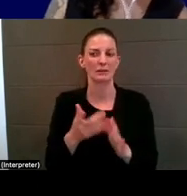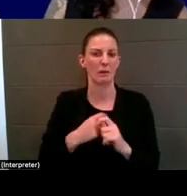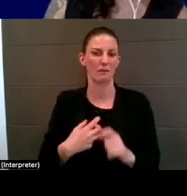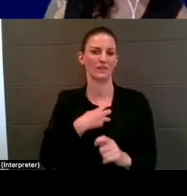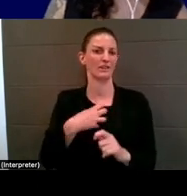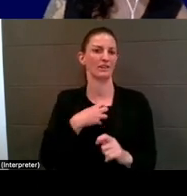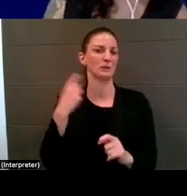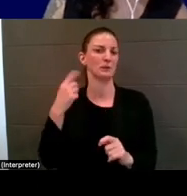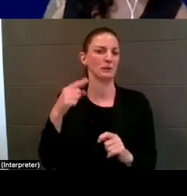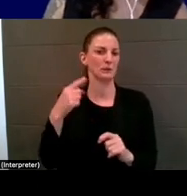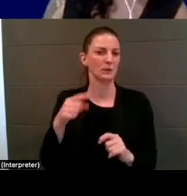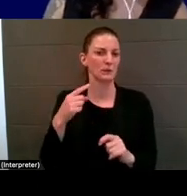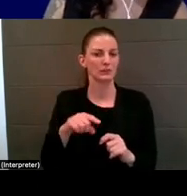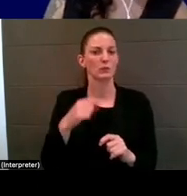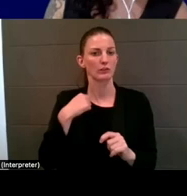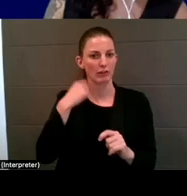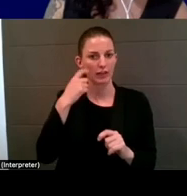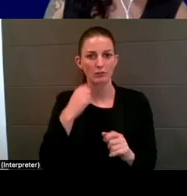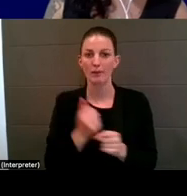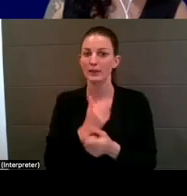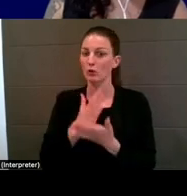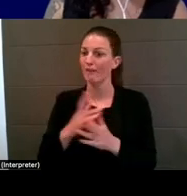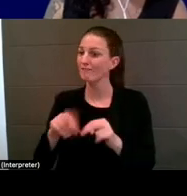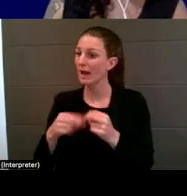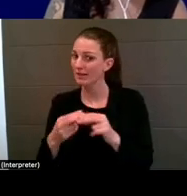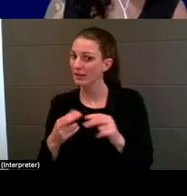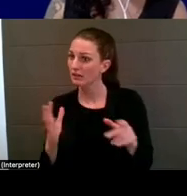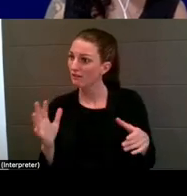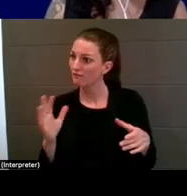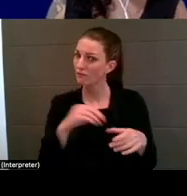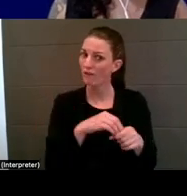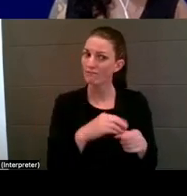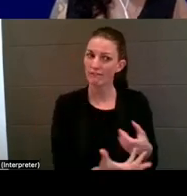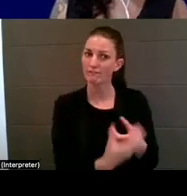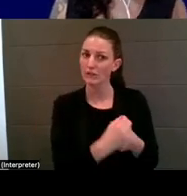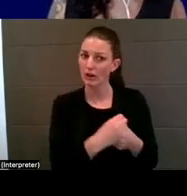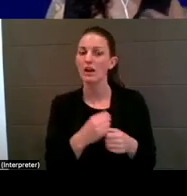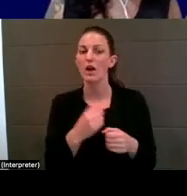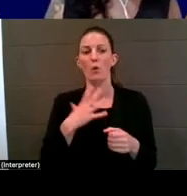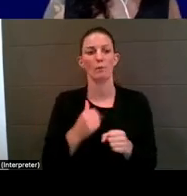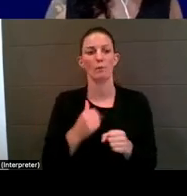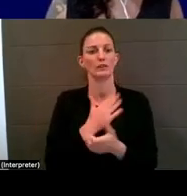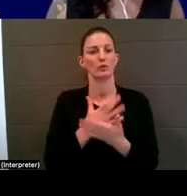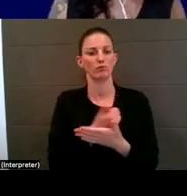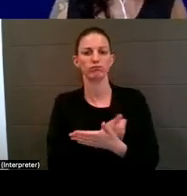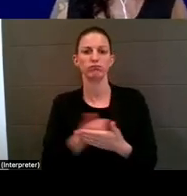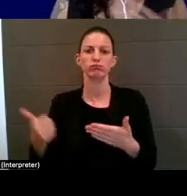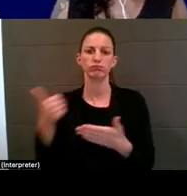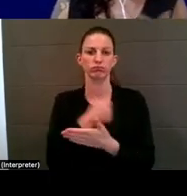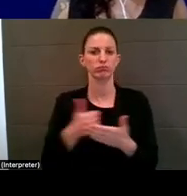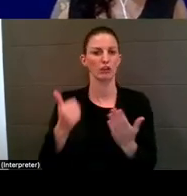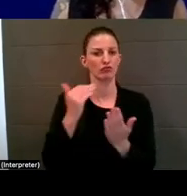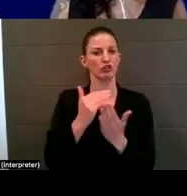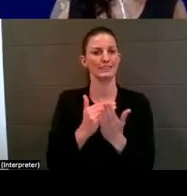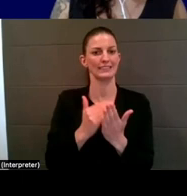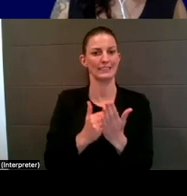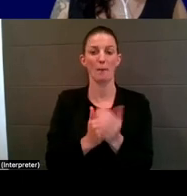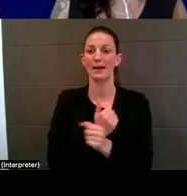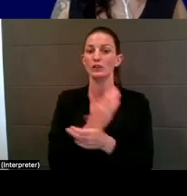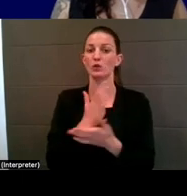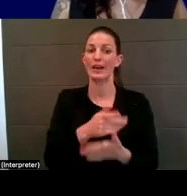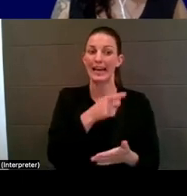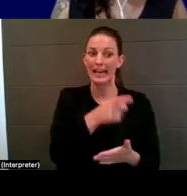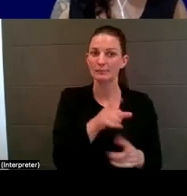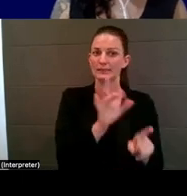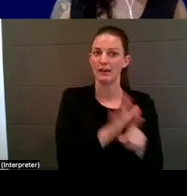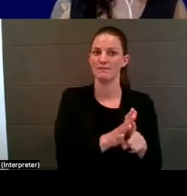in mealtimes. And we're going to ask him to participate in a consistent mealtime routine with positive control, where he leads the steps and learning at